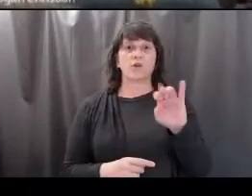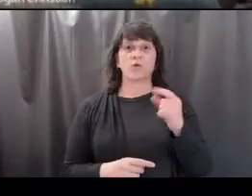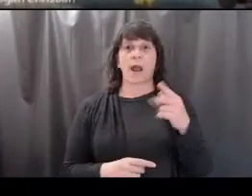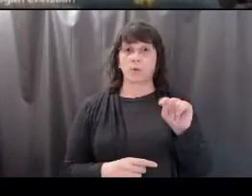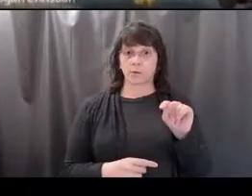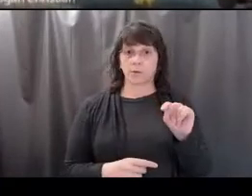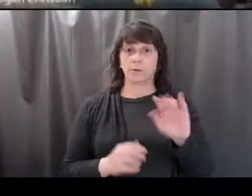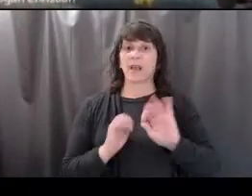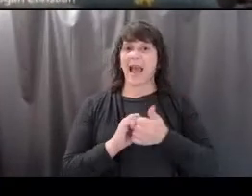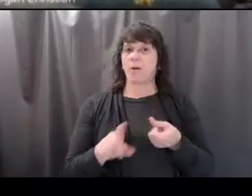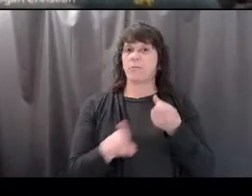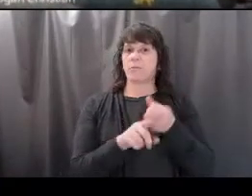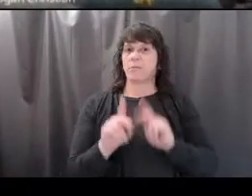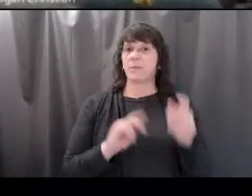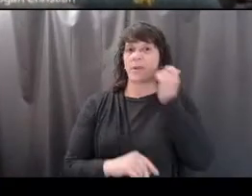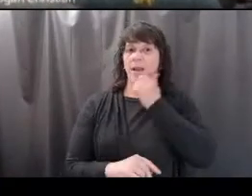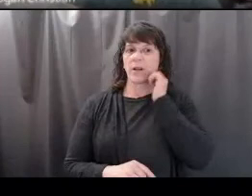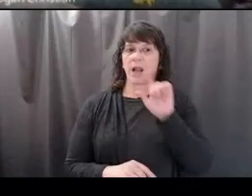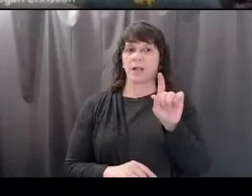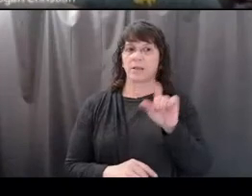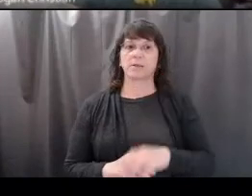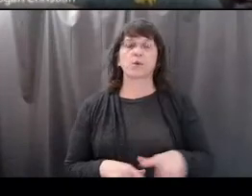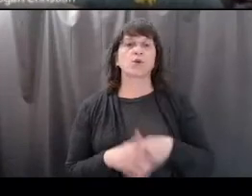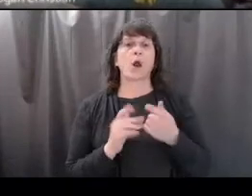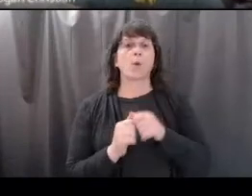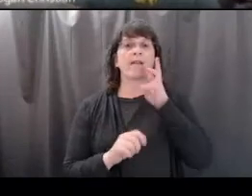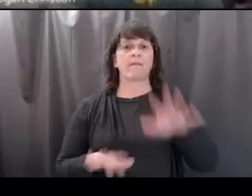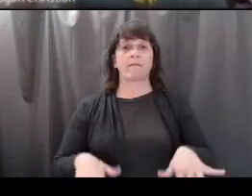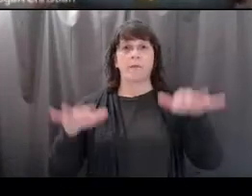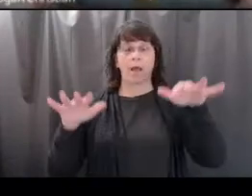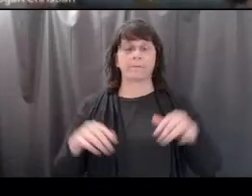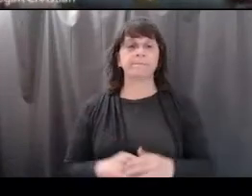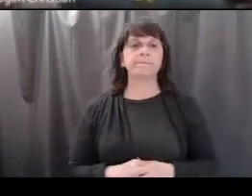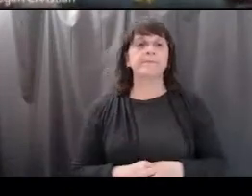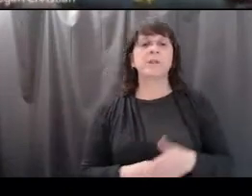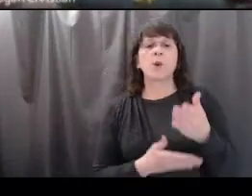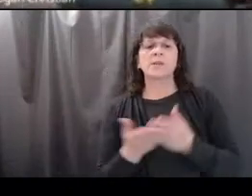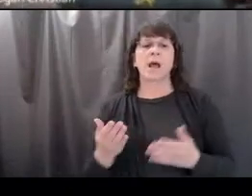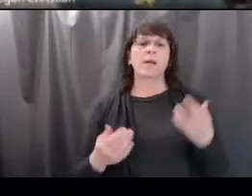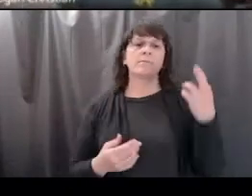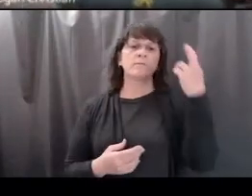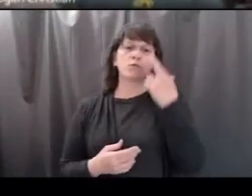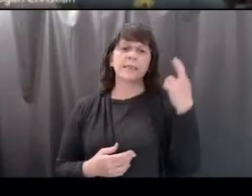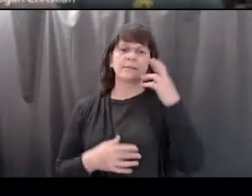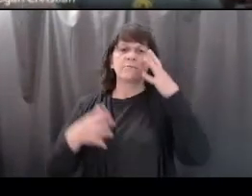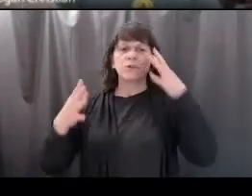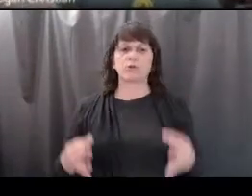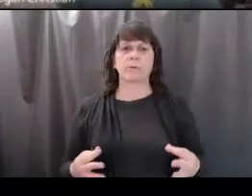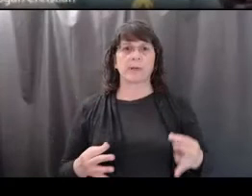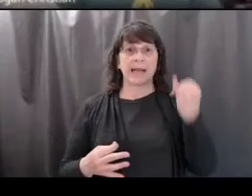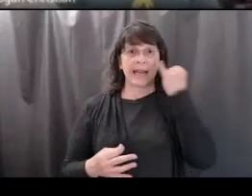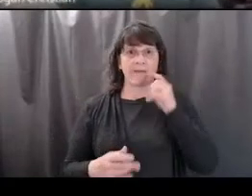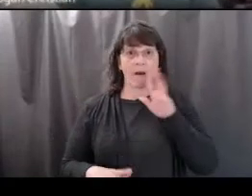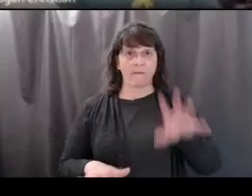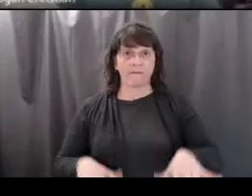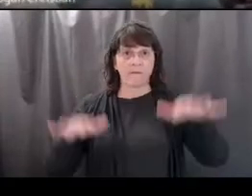people every day. So let's start with flooding. What are some of the factors that determine how severe